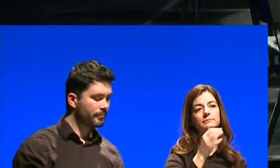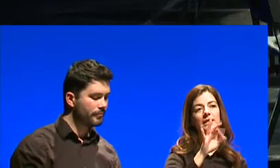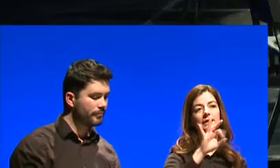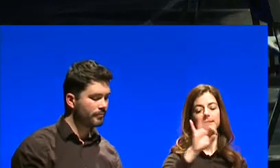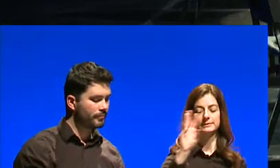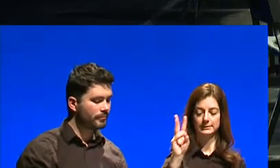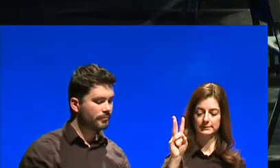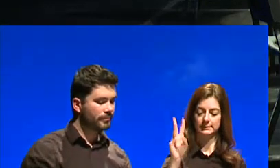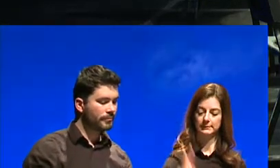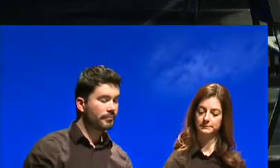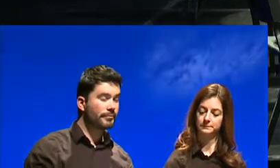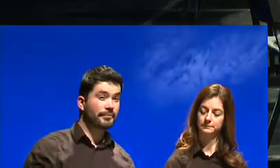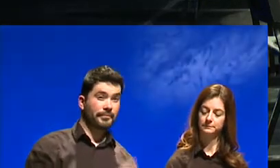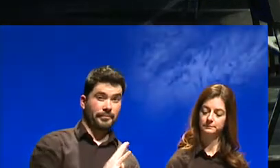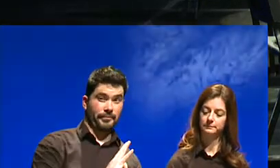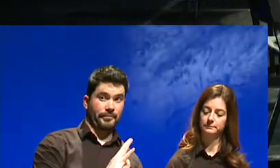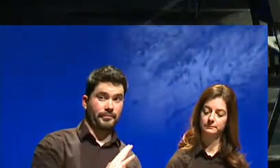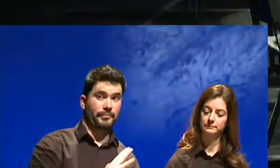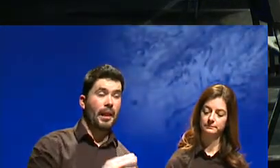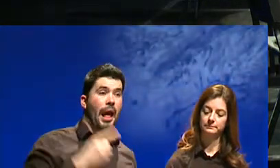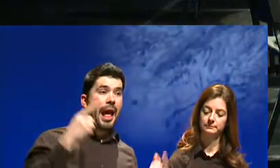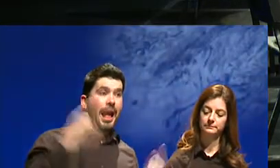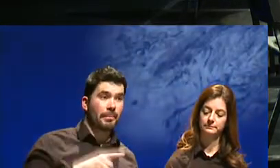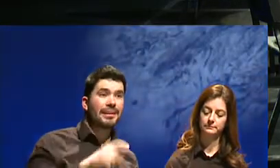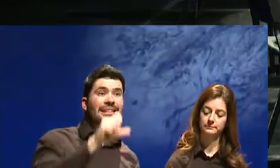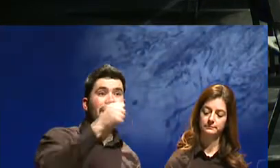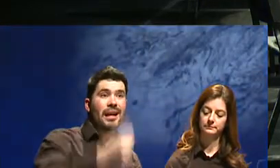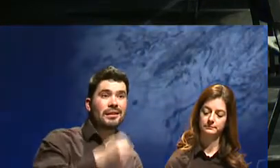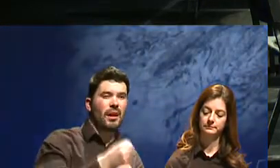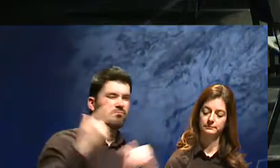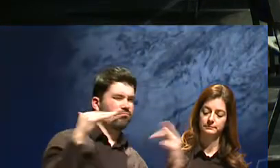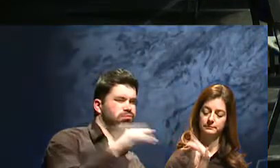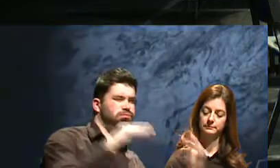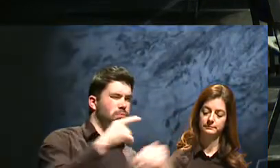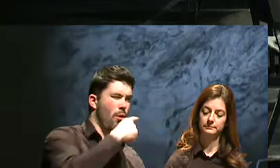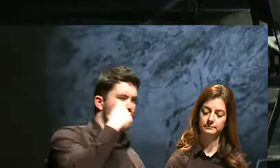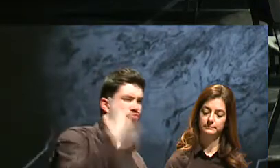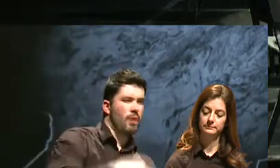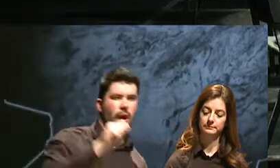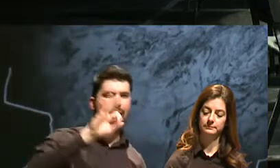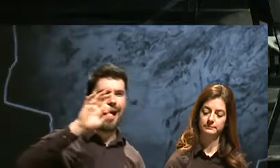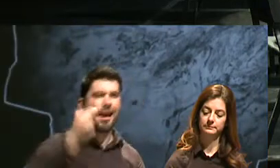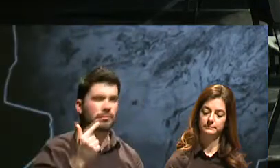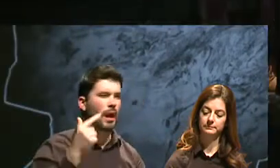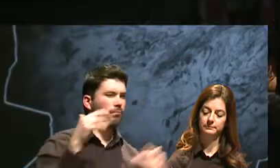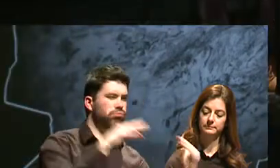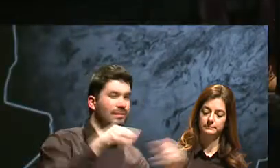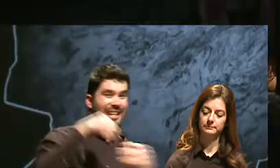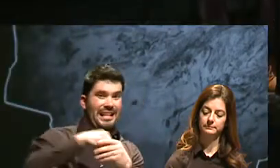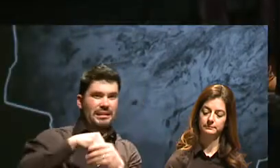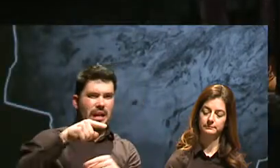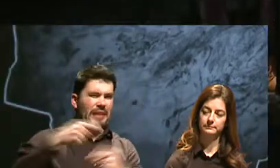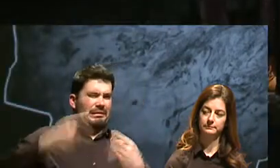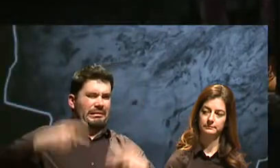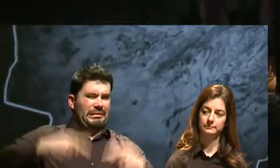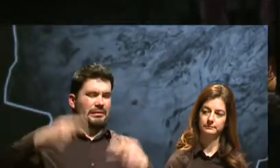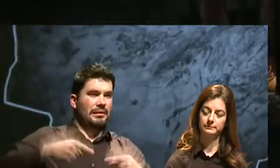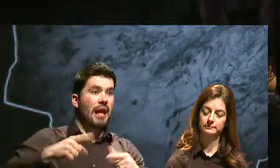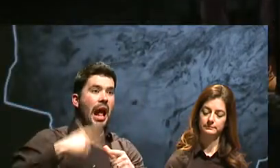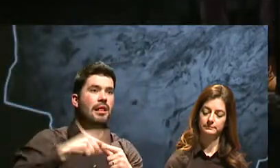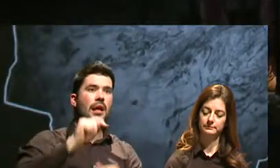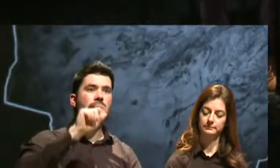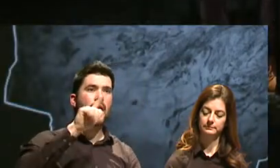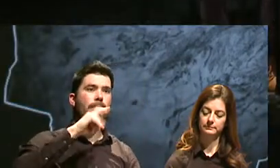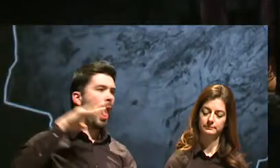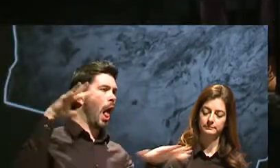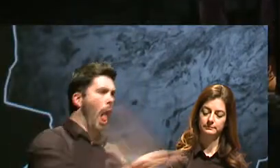1996. After 10 years of the Soviet-Afghan War and Civil War, the Taliban comes to power